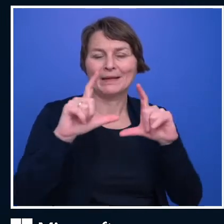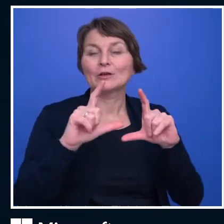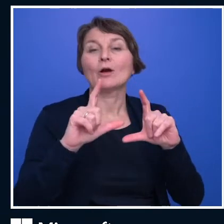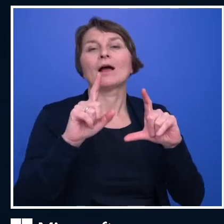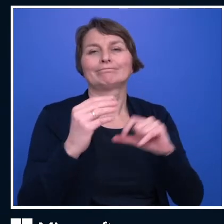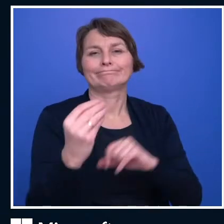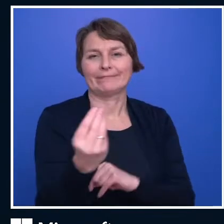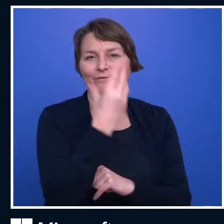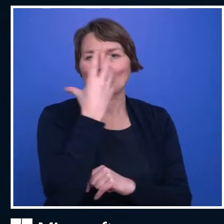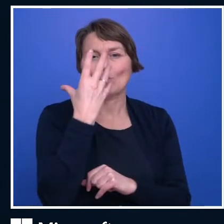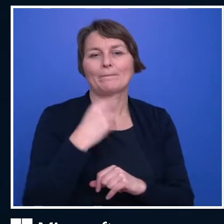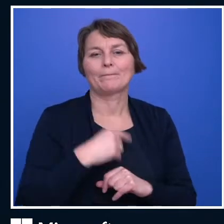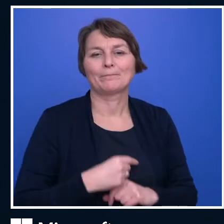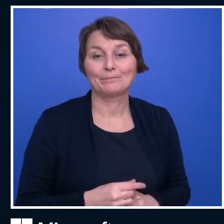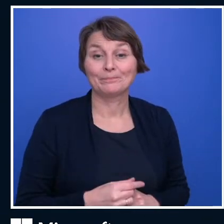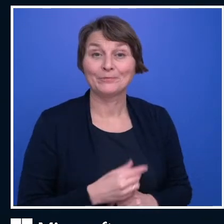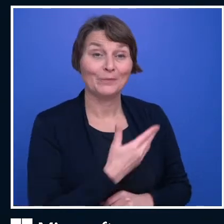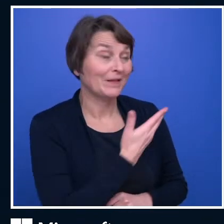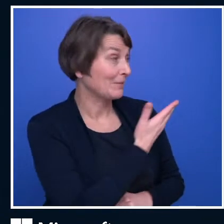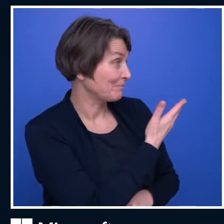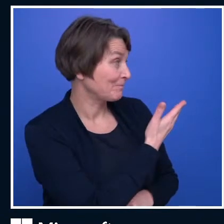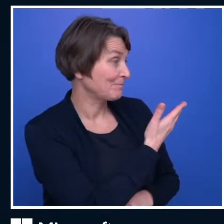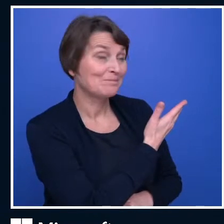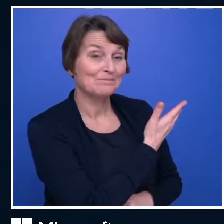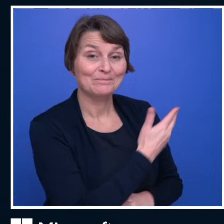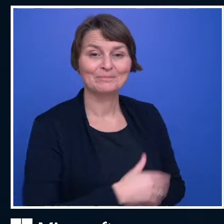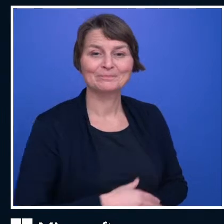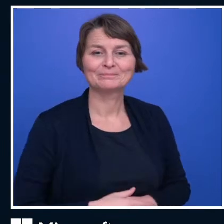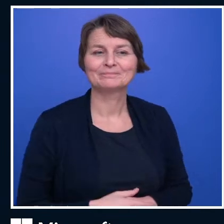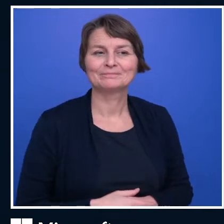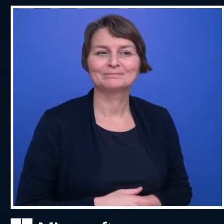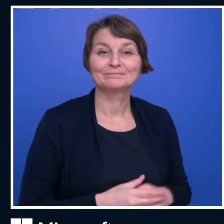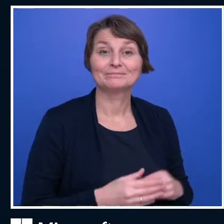and so now let's add in our raven